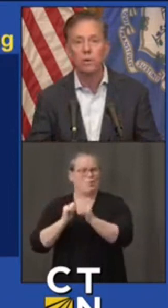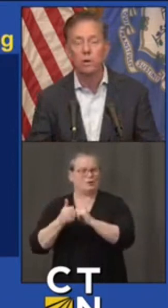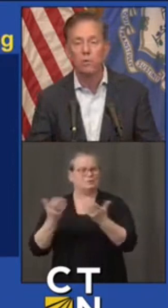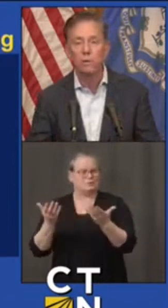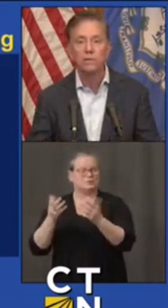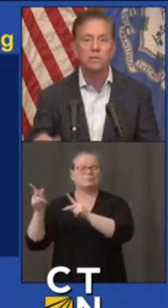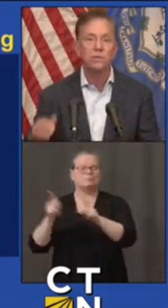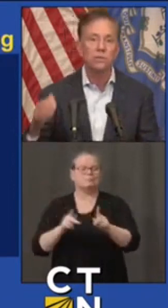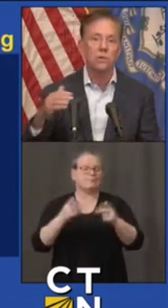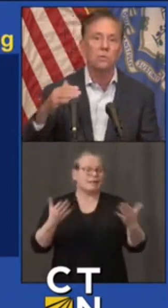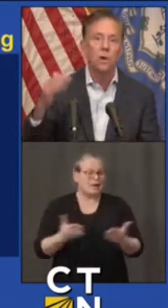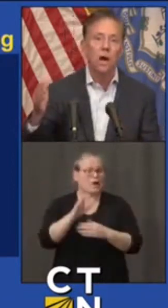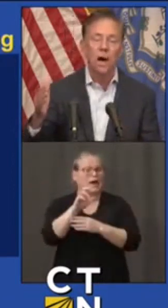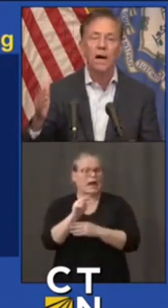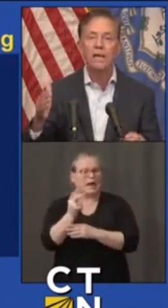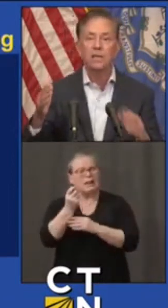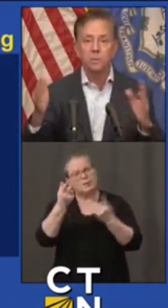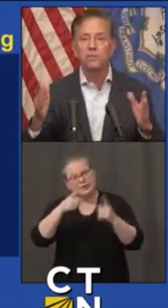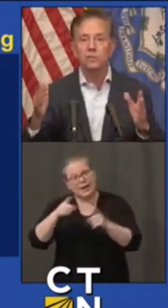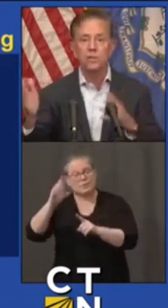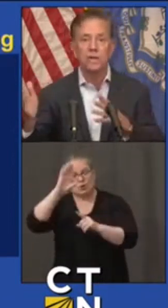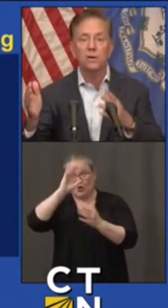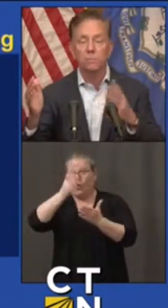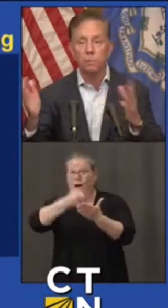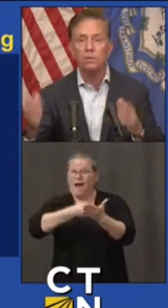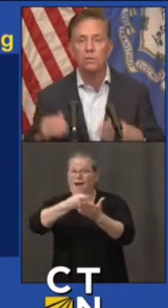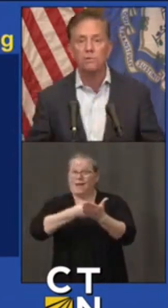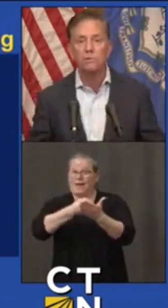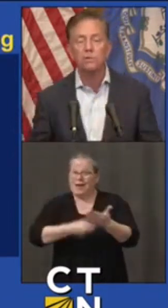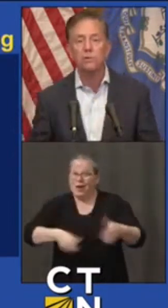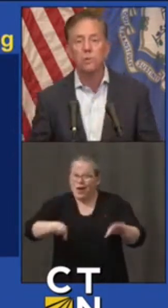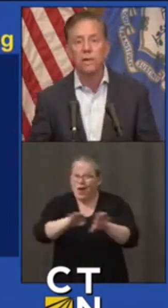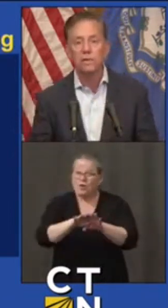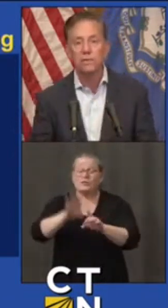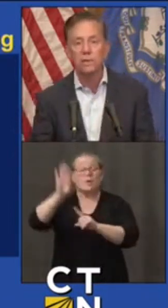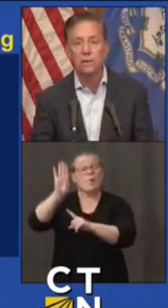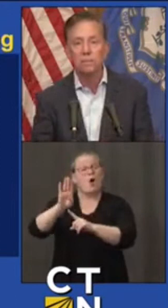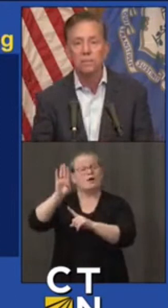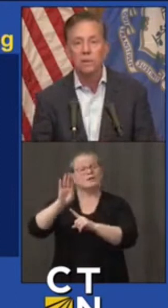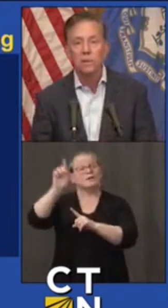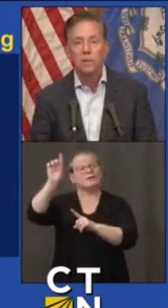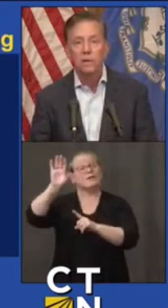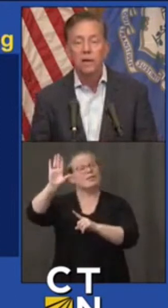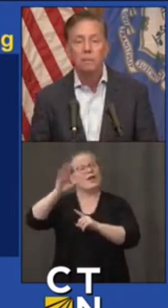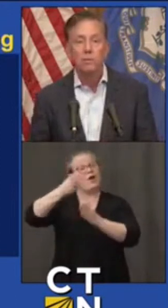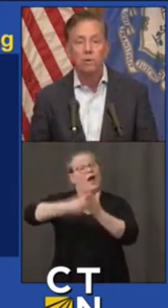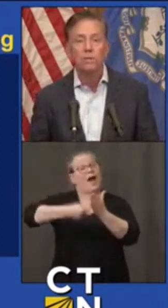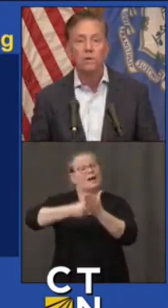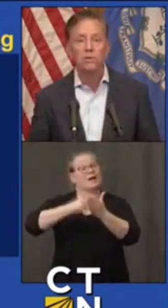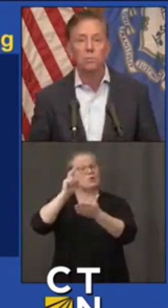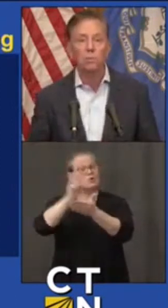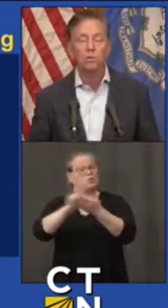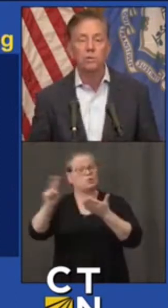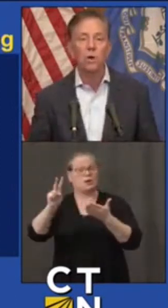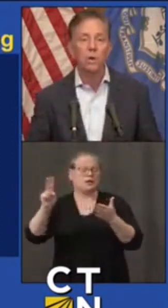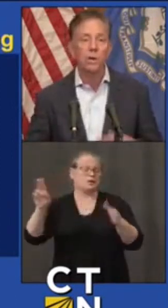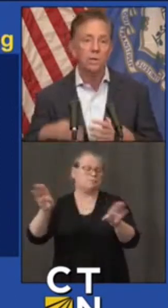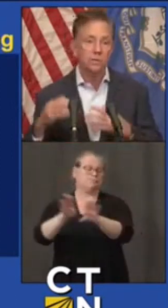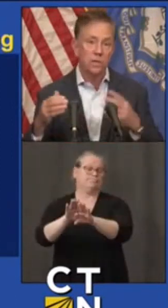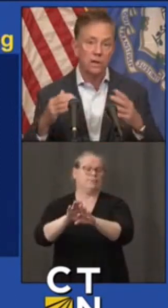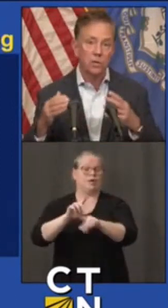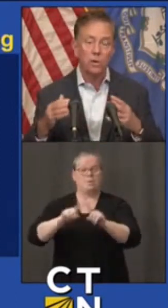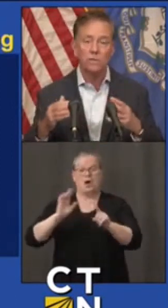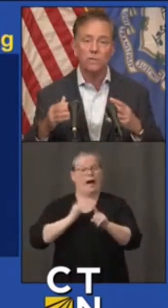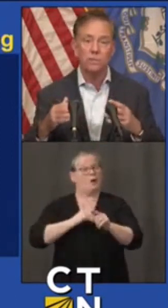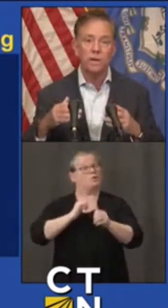on in our region. As you know, hockey has been shut down in Boston for 2 weeks, but the rest of our sports are going. There's